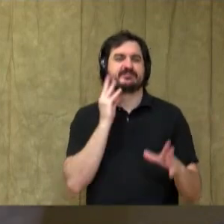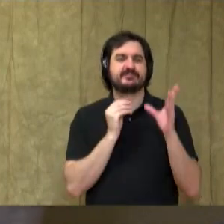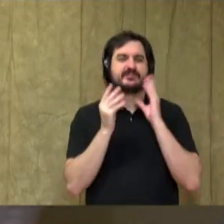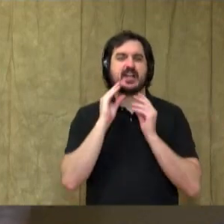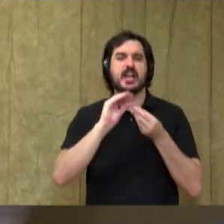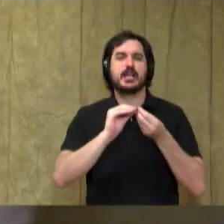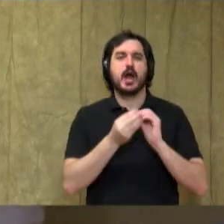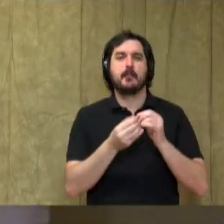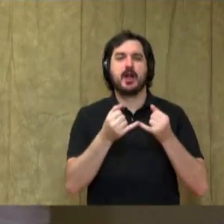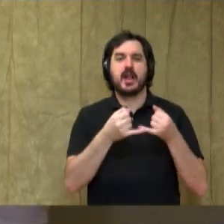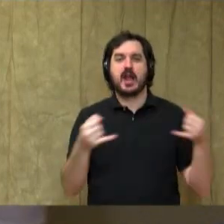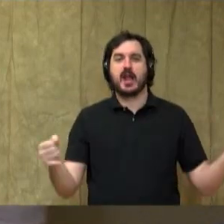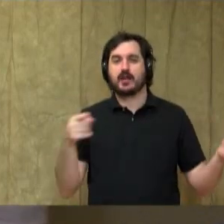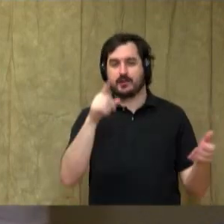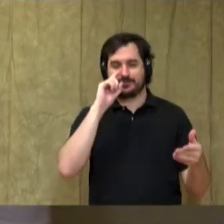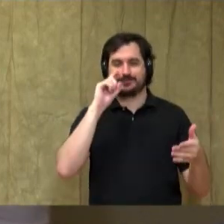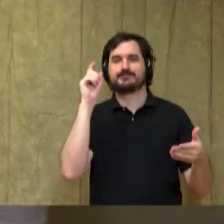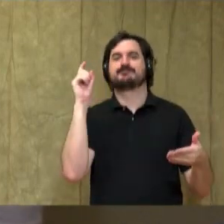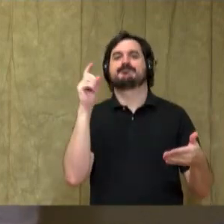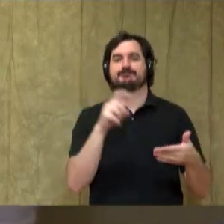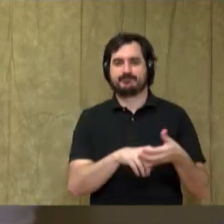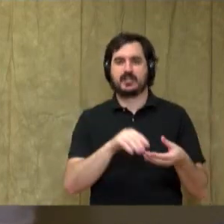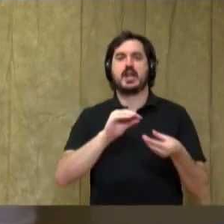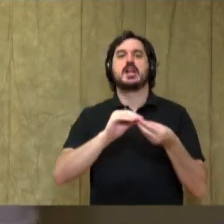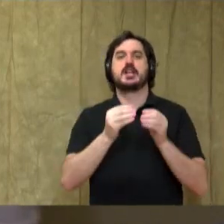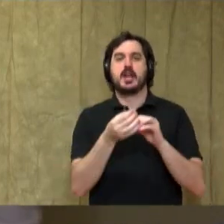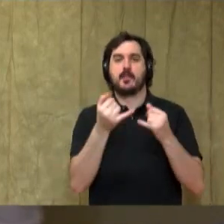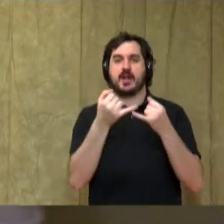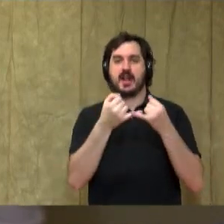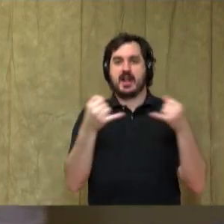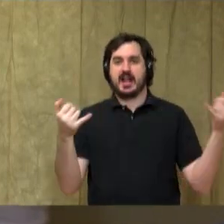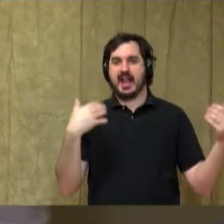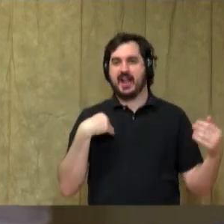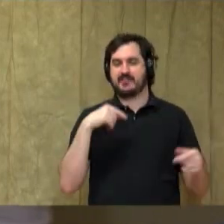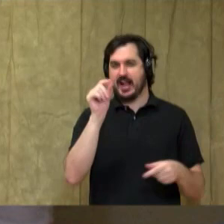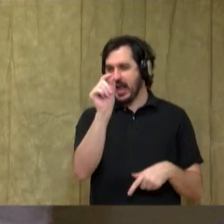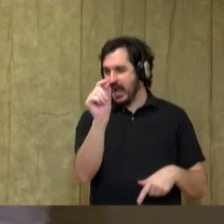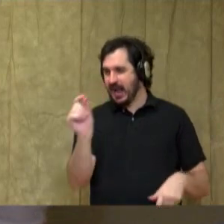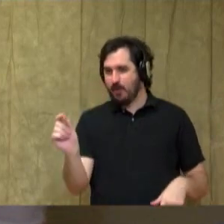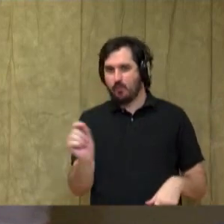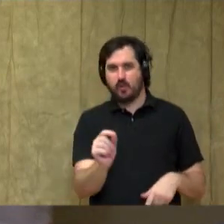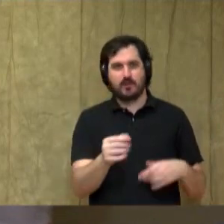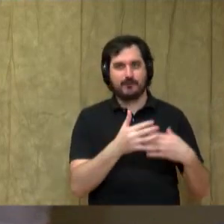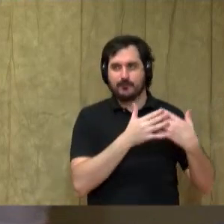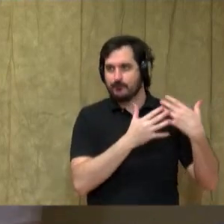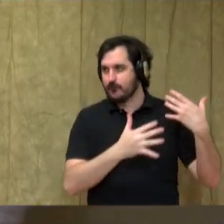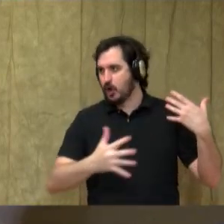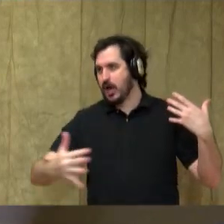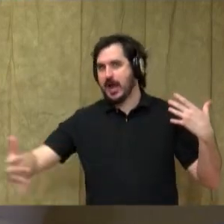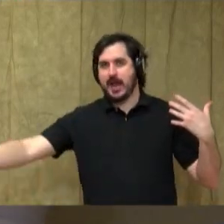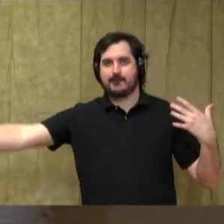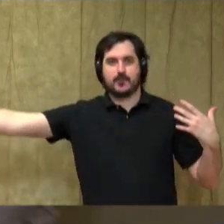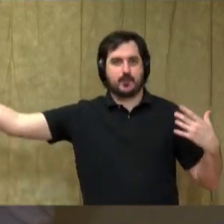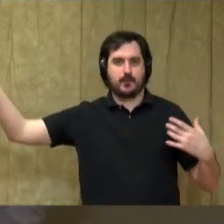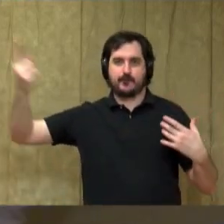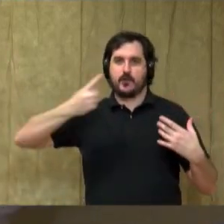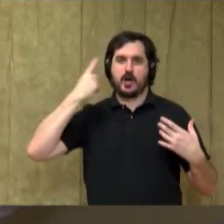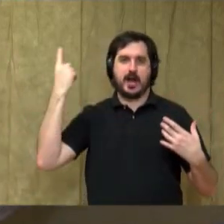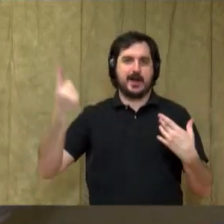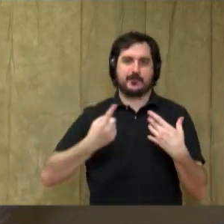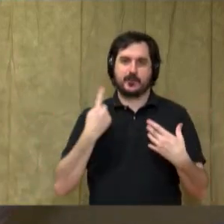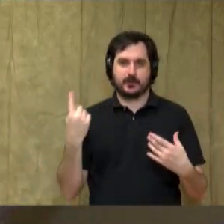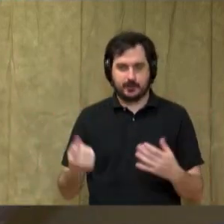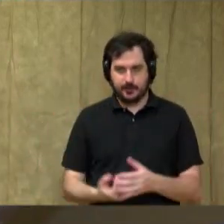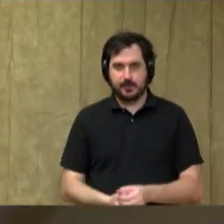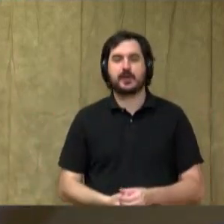grade, you notice that number lines have arrows because they go on infinitely. They go on forever. So if I extended